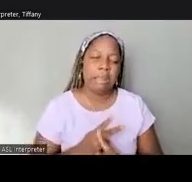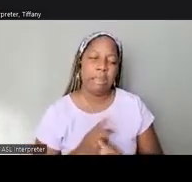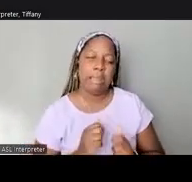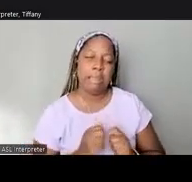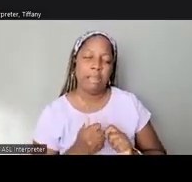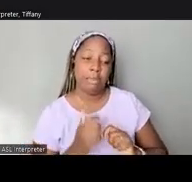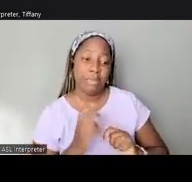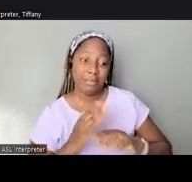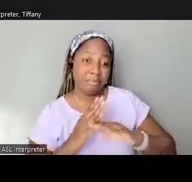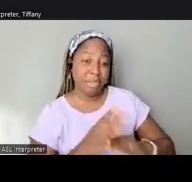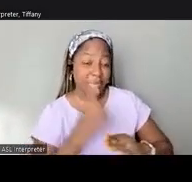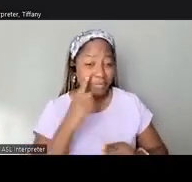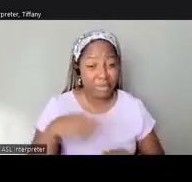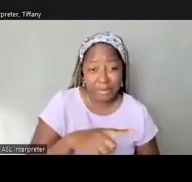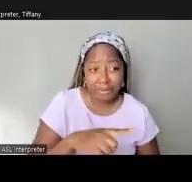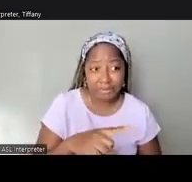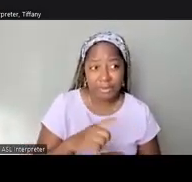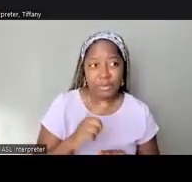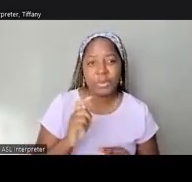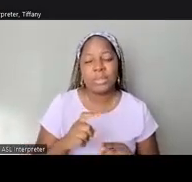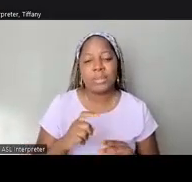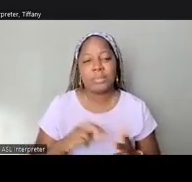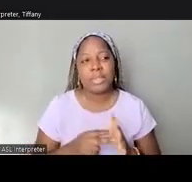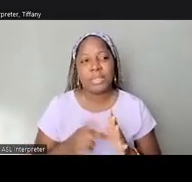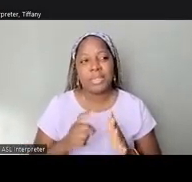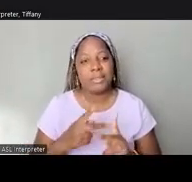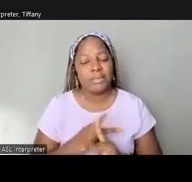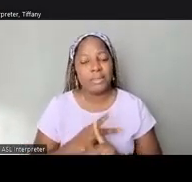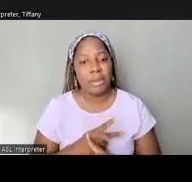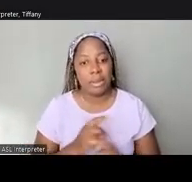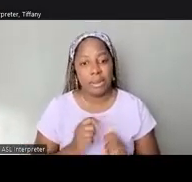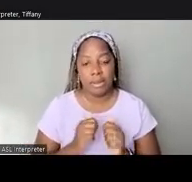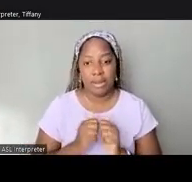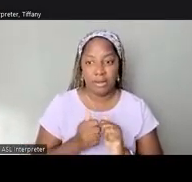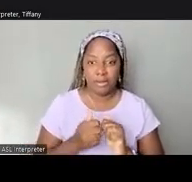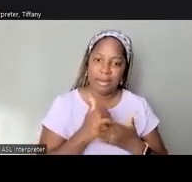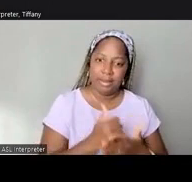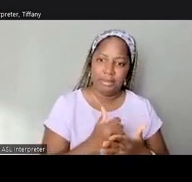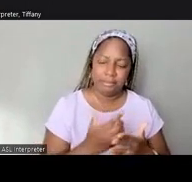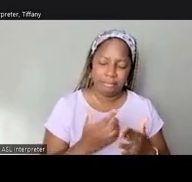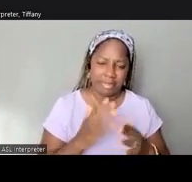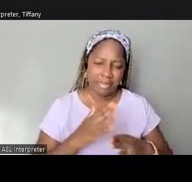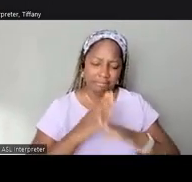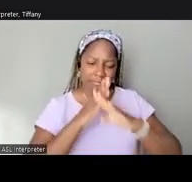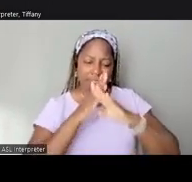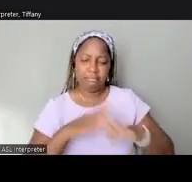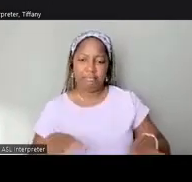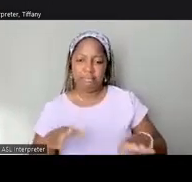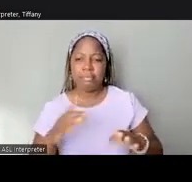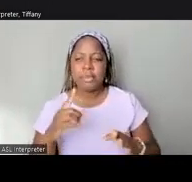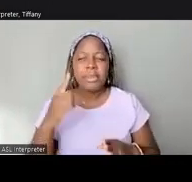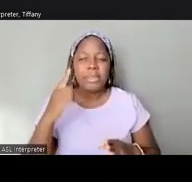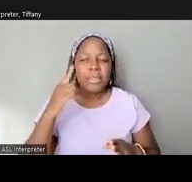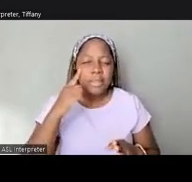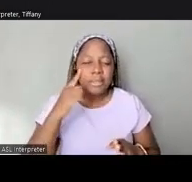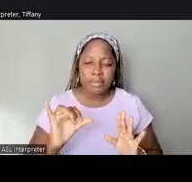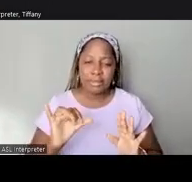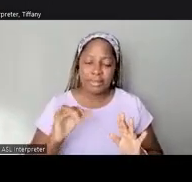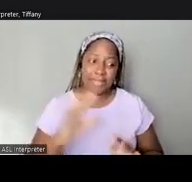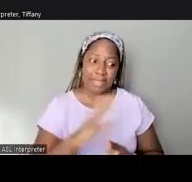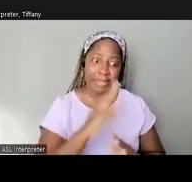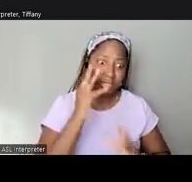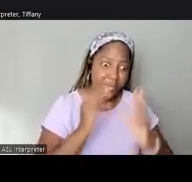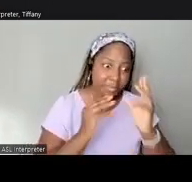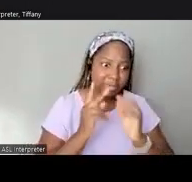and safety. And so as we think about those experiences, those all create those compounding impacts.